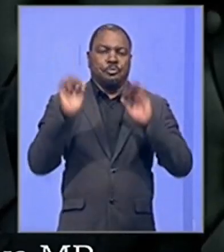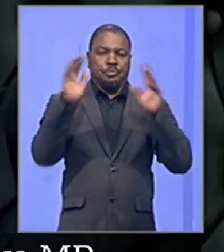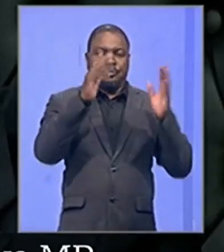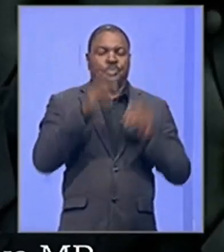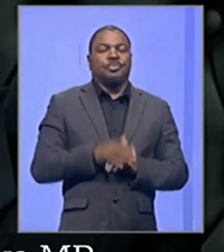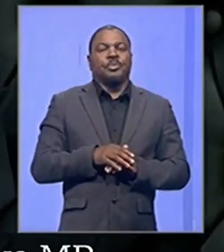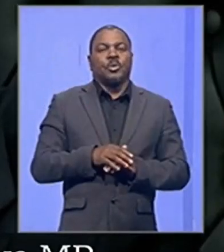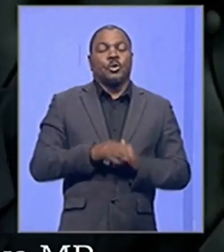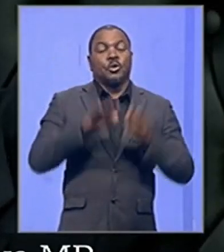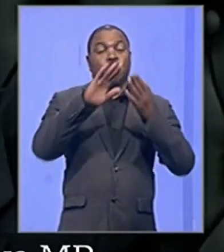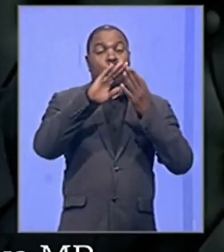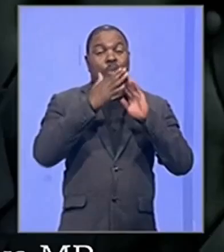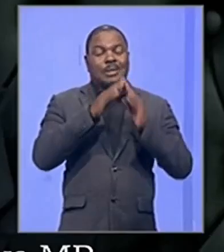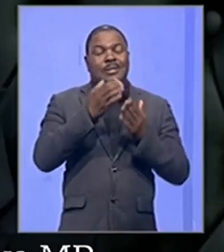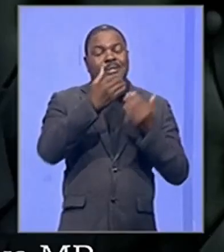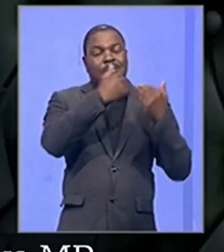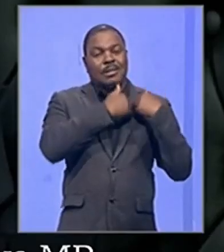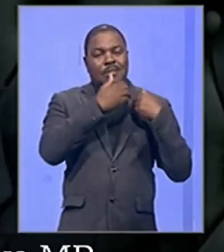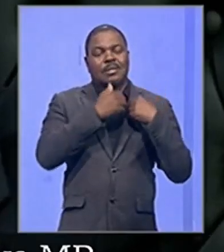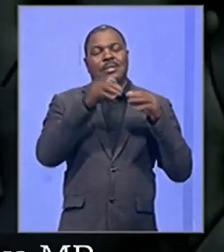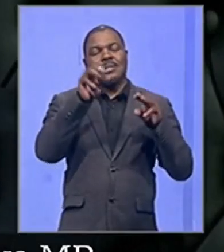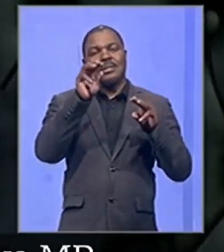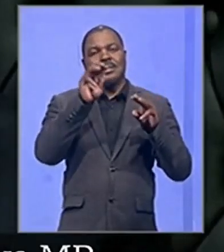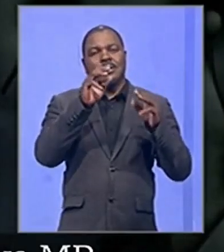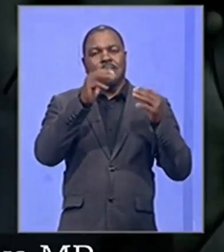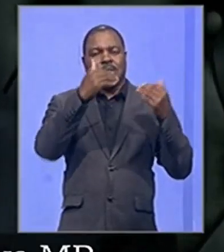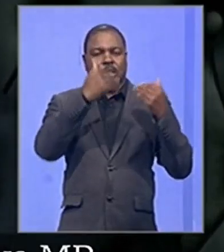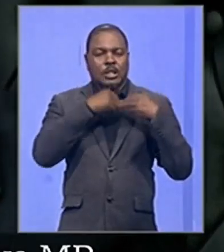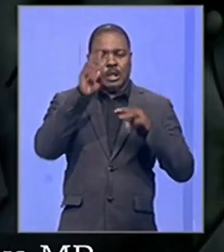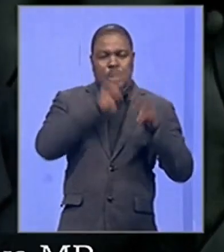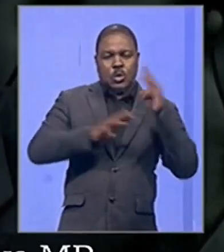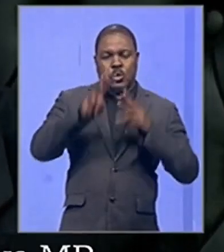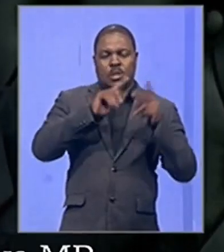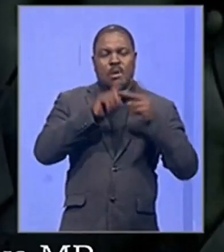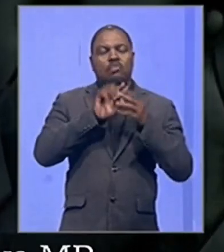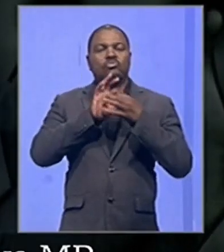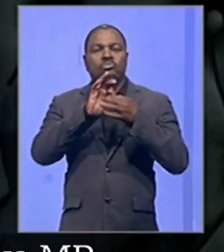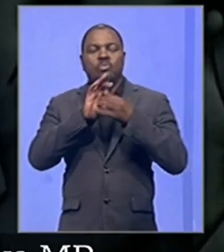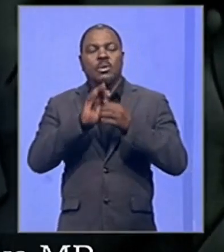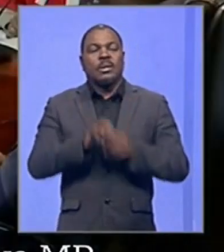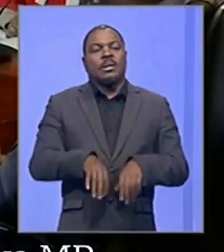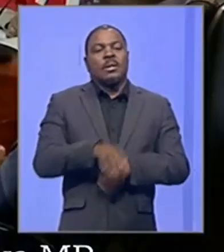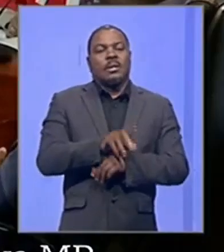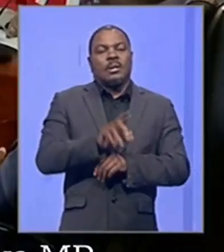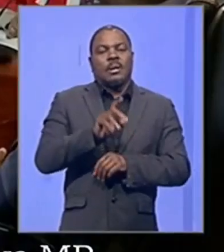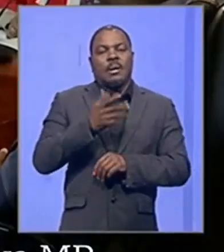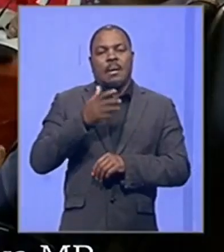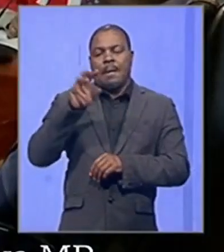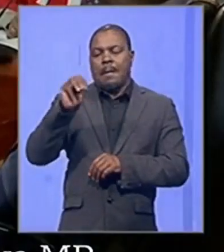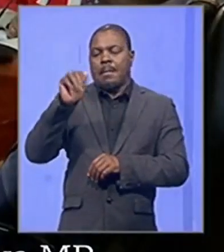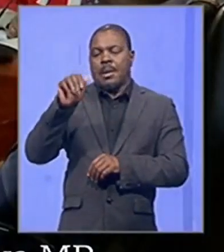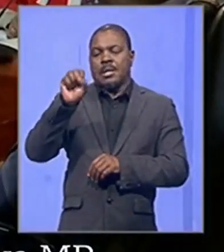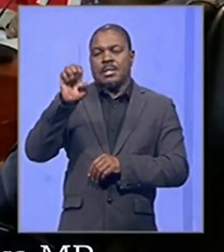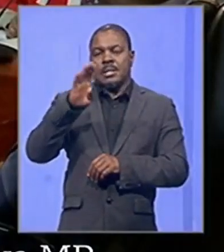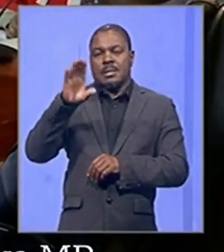Community Safety, Security and Liaison, Mr. Kensani J. Kimasi.